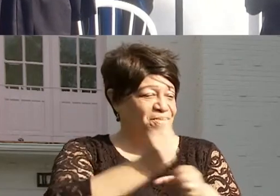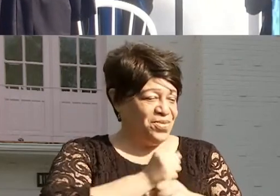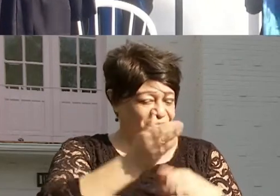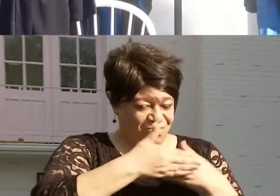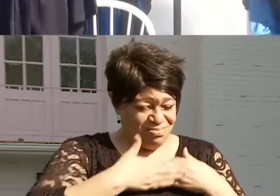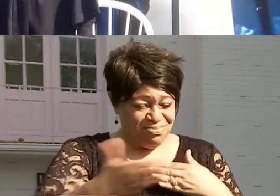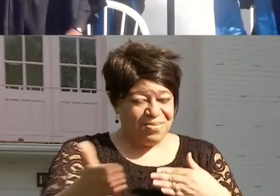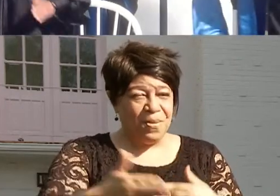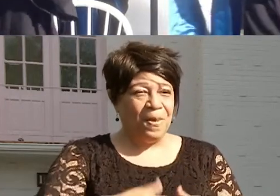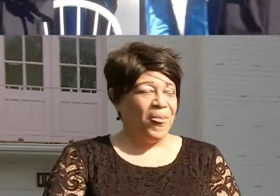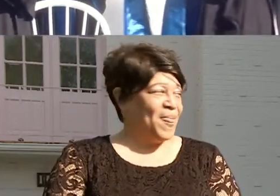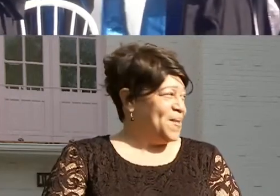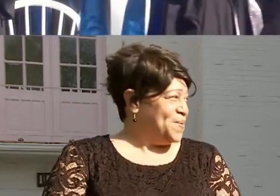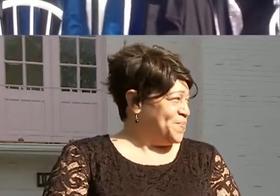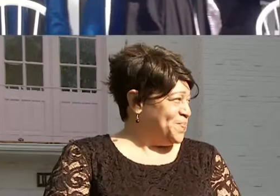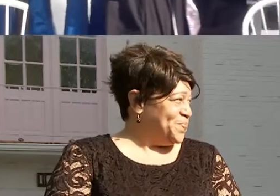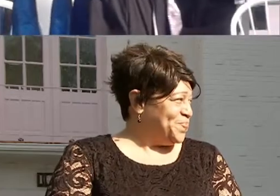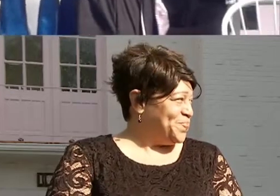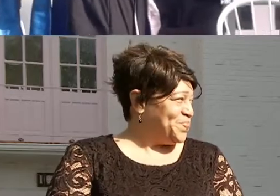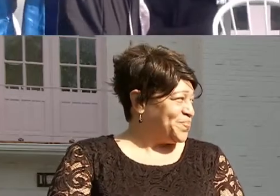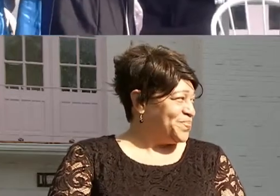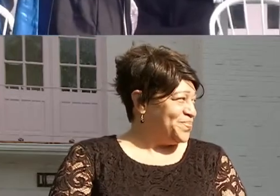thereunto.